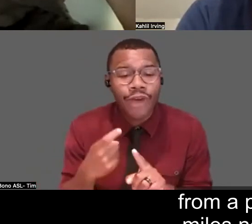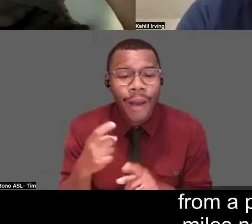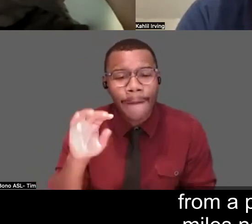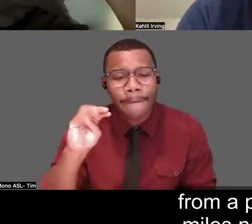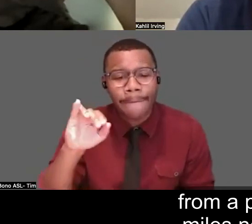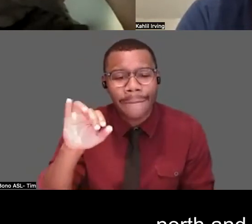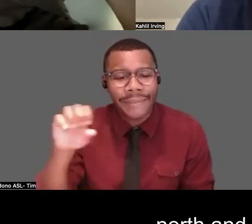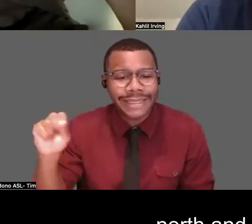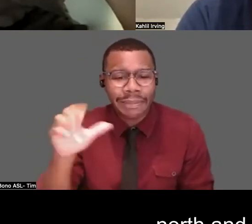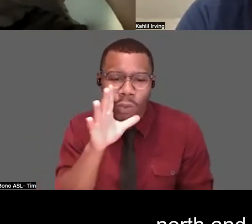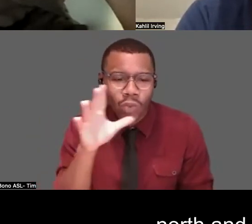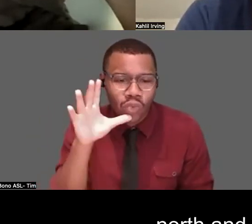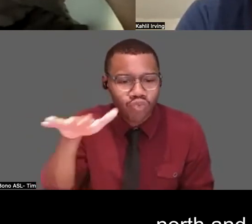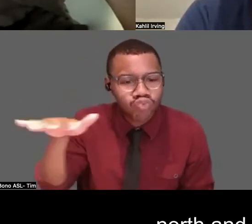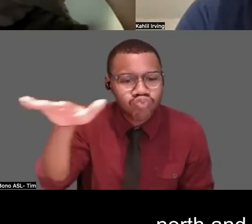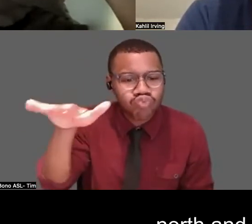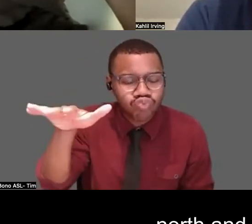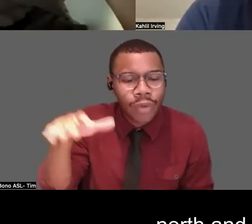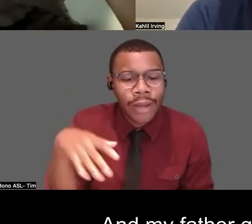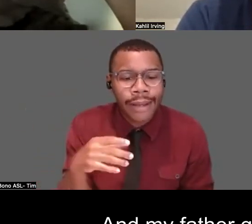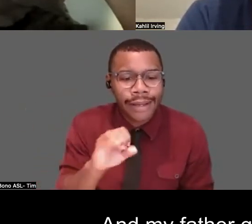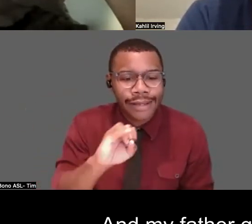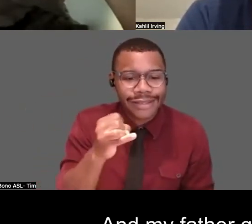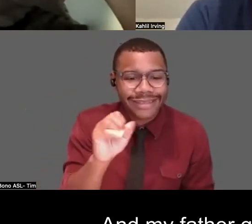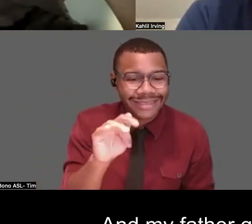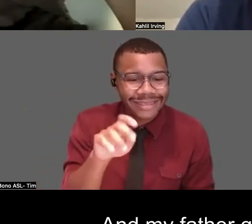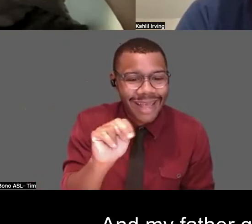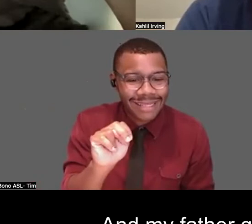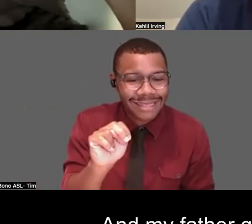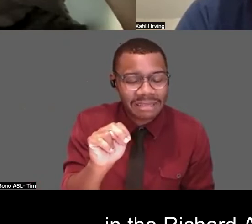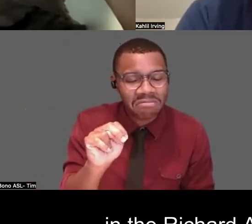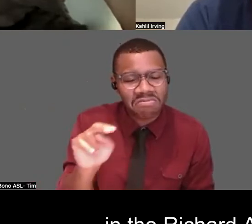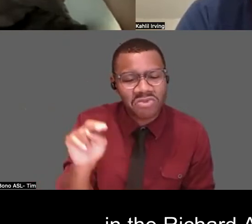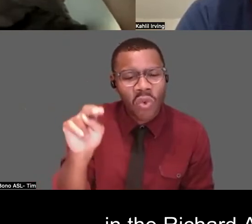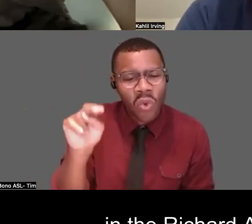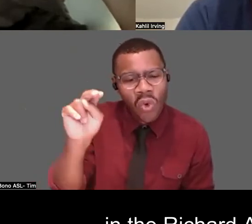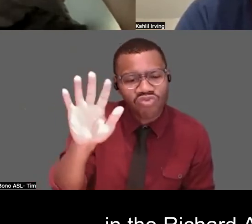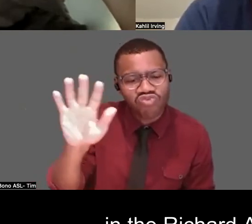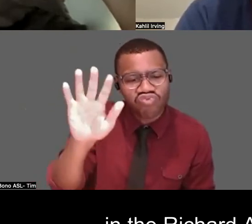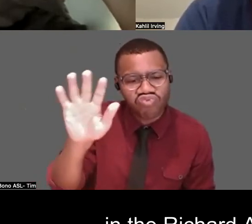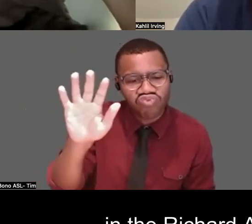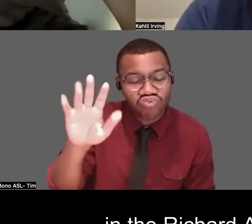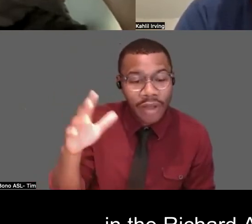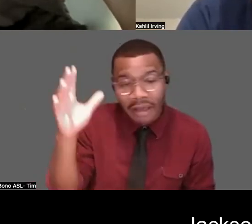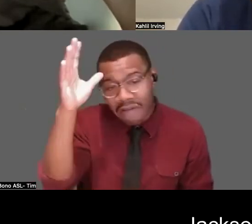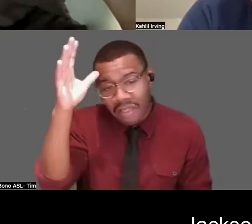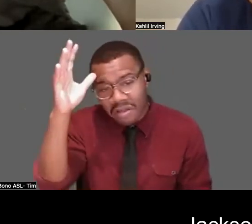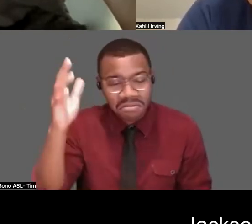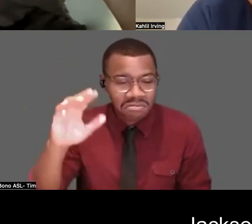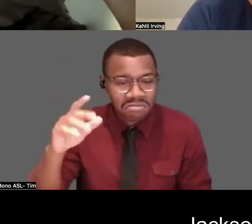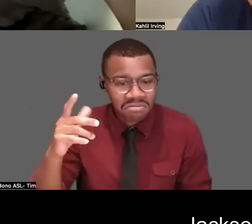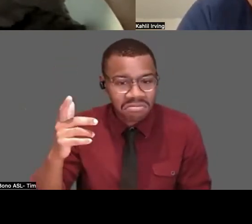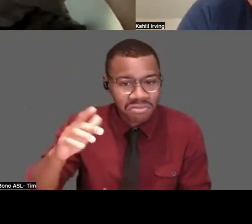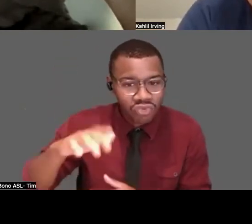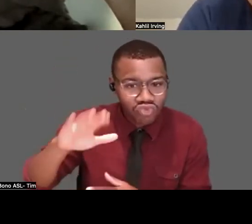and east of Jackson. And my father grew up in Philadelphia in the Richard Allen housing projects. Jackson,